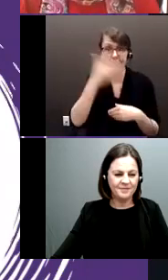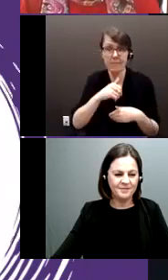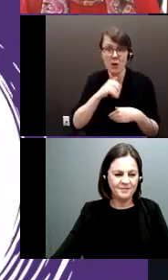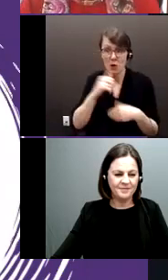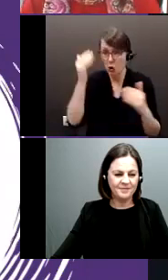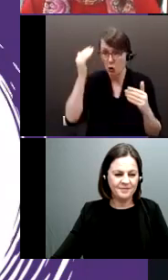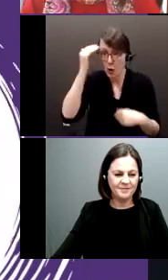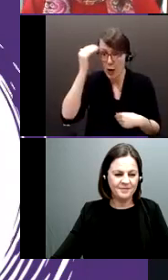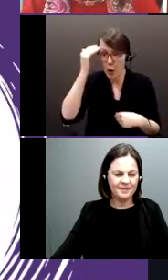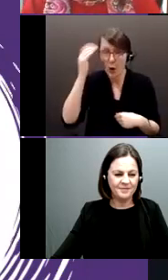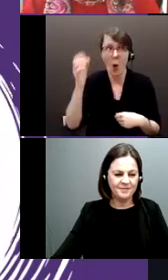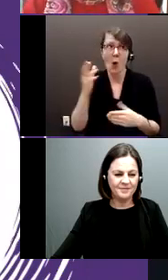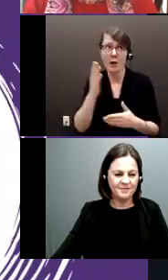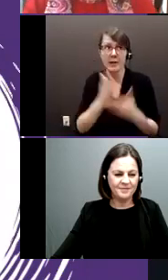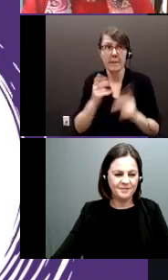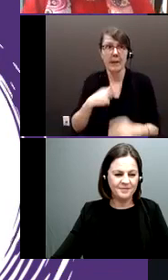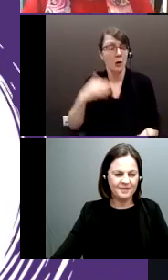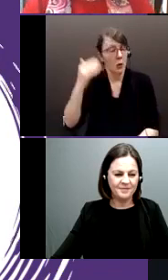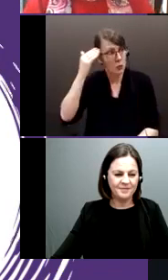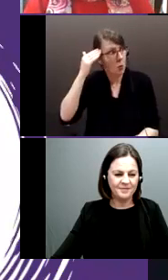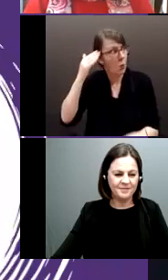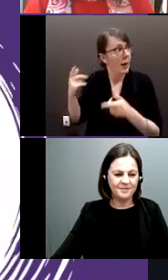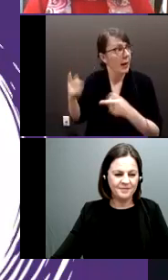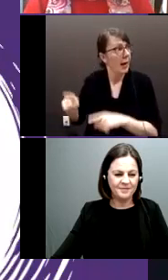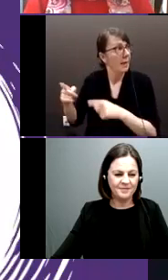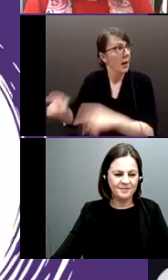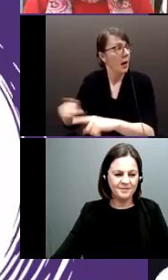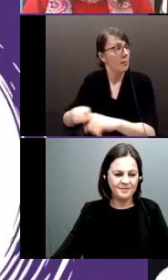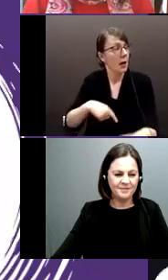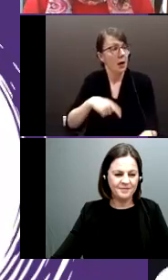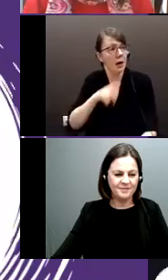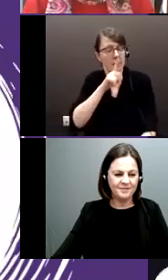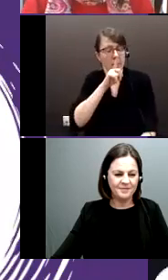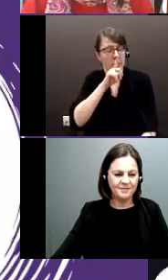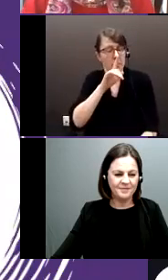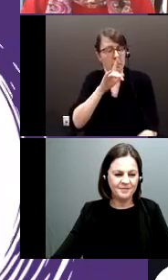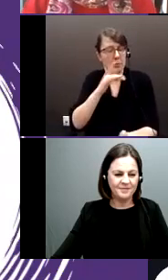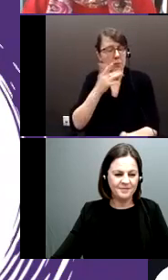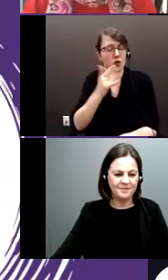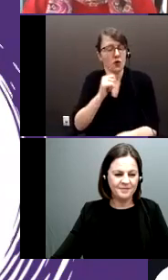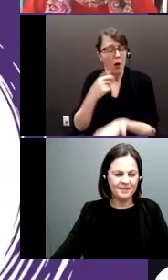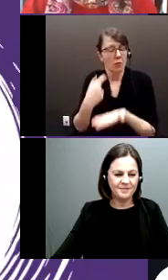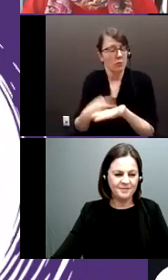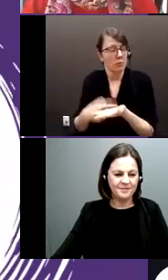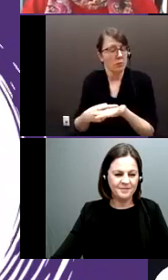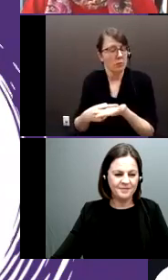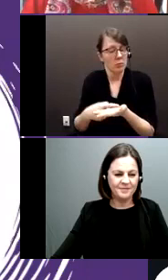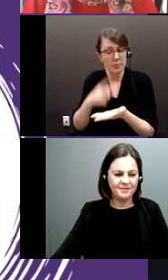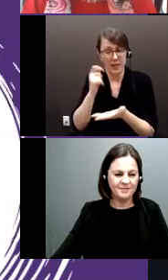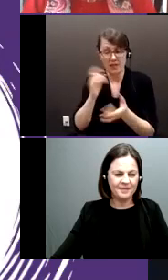but just didn't really want to talk about it because, quite frankly, it's horrific, it's horrible, and it's